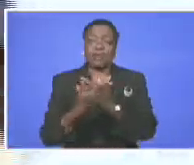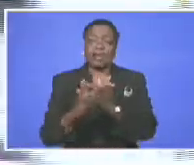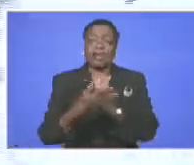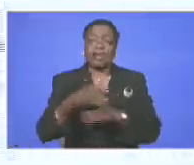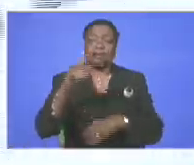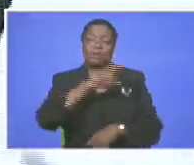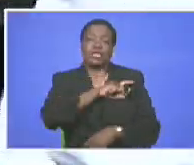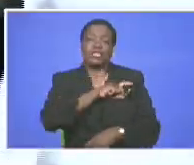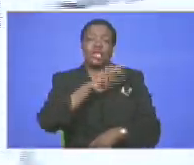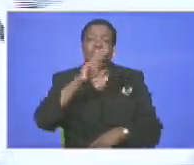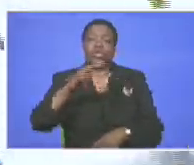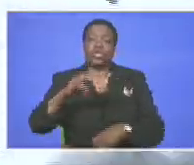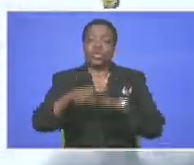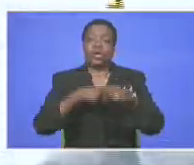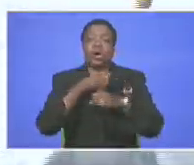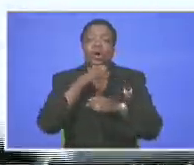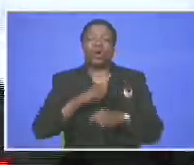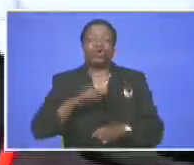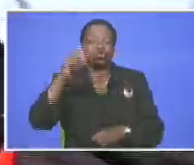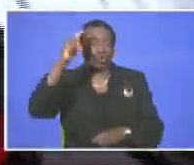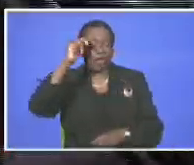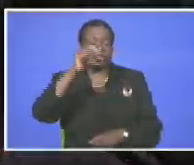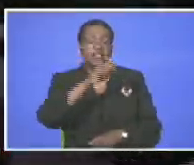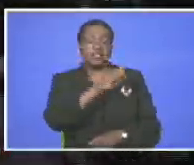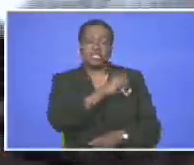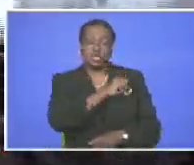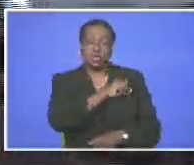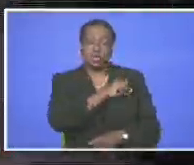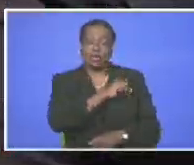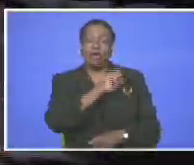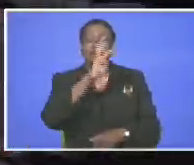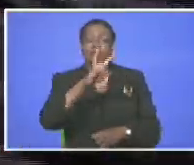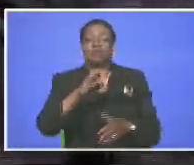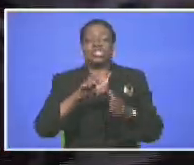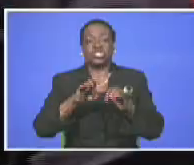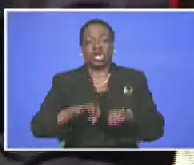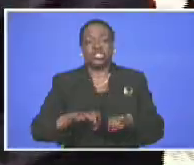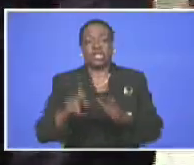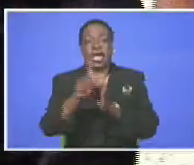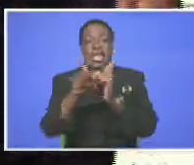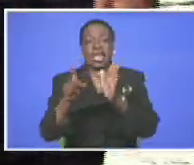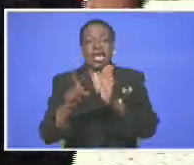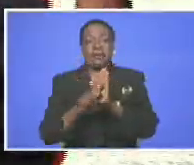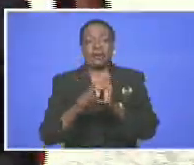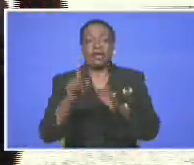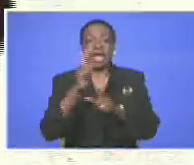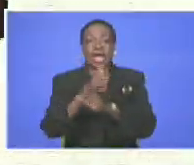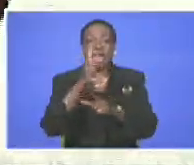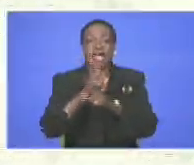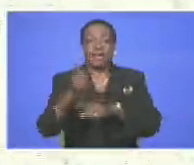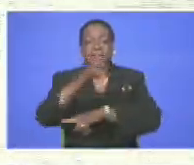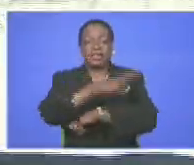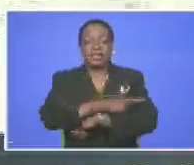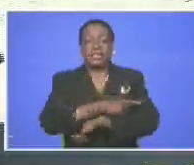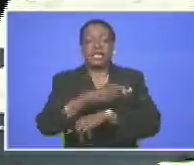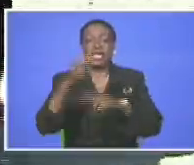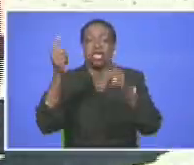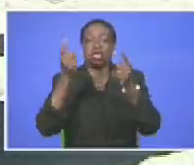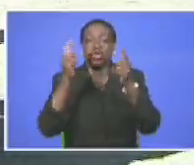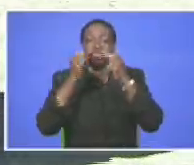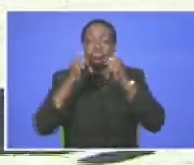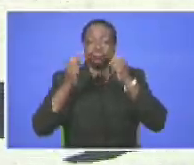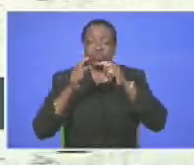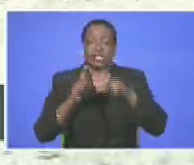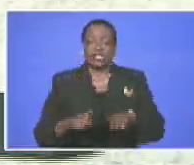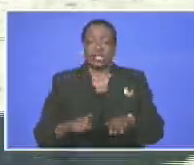Travis Sawyer arrived at court facing four charges relating to the Labor Day tragedy. The Silvergate resident and businessman is accused